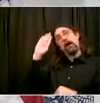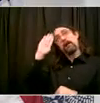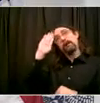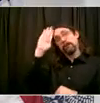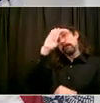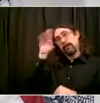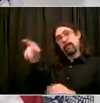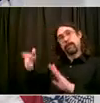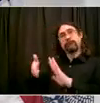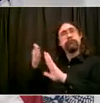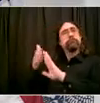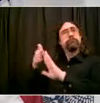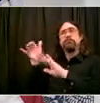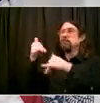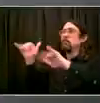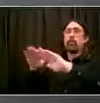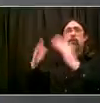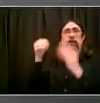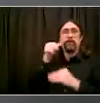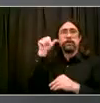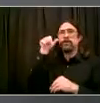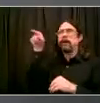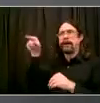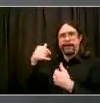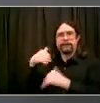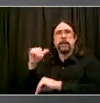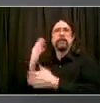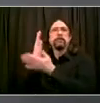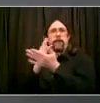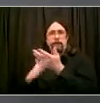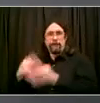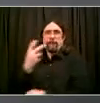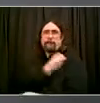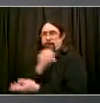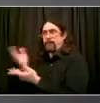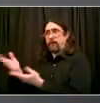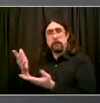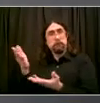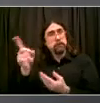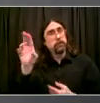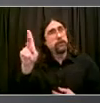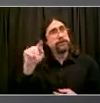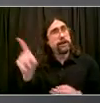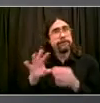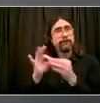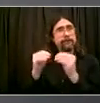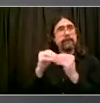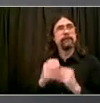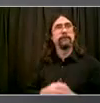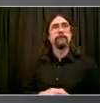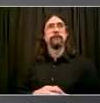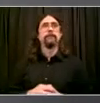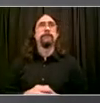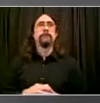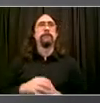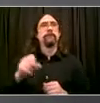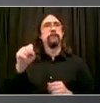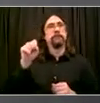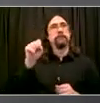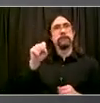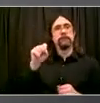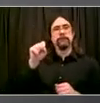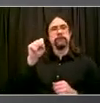That's correct, sir. We had no problem. We don't open the vial unless we know that we have the right number of people to use all of the